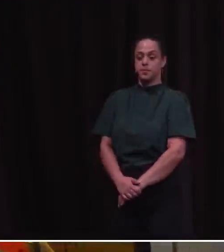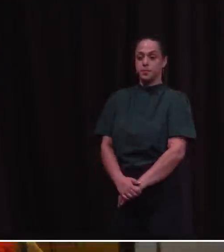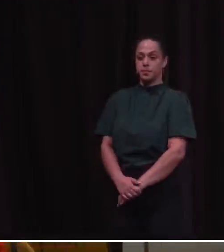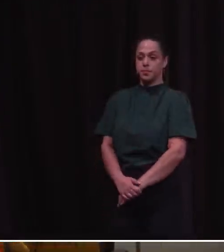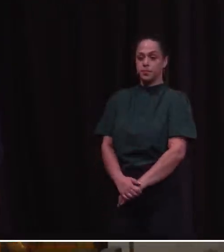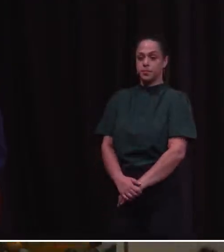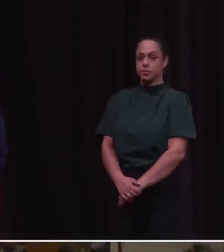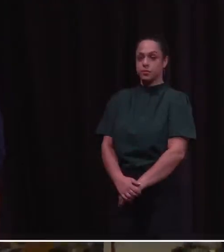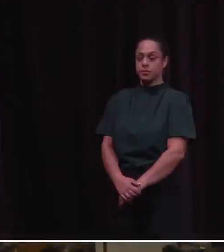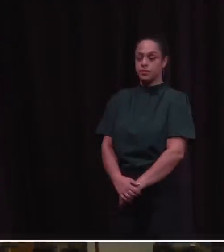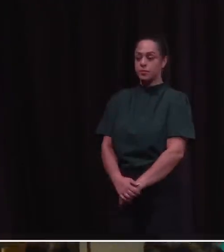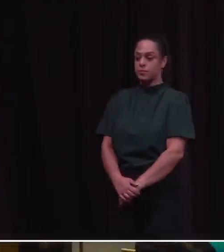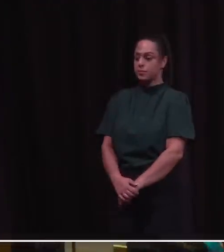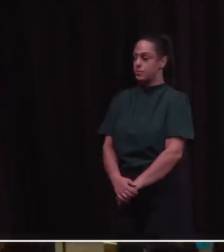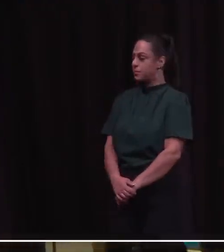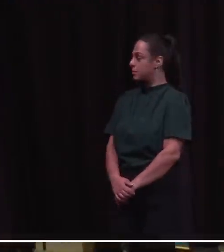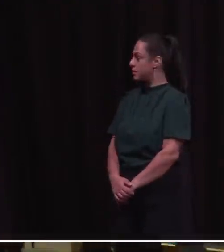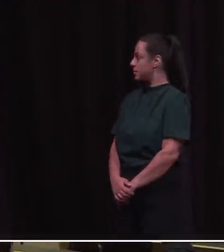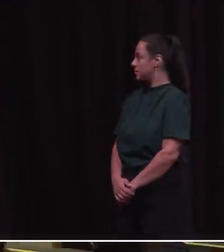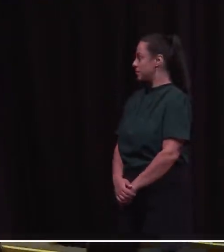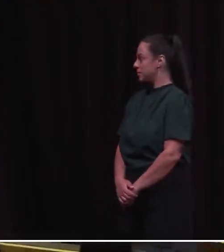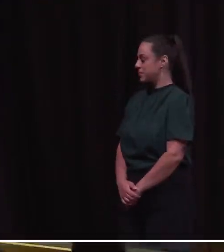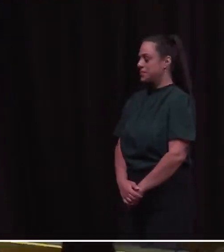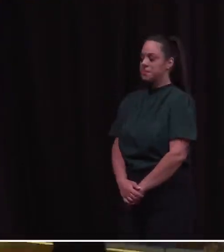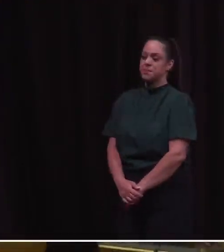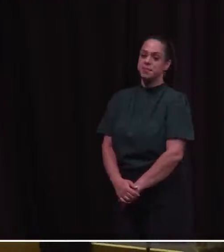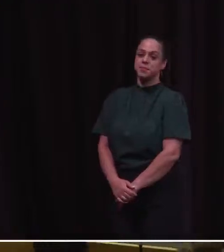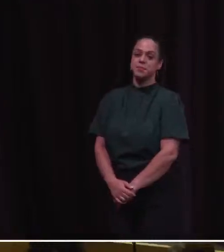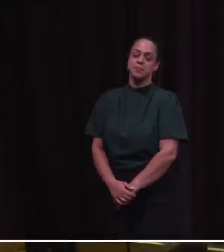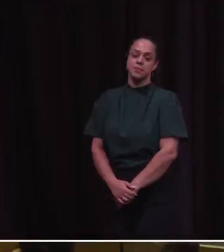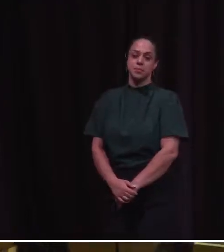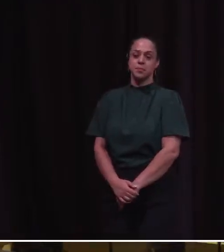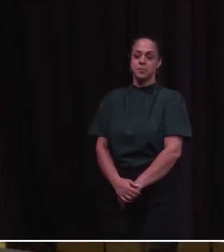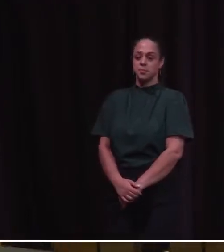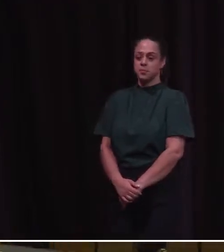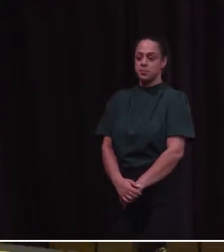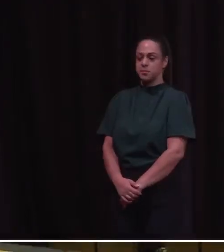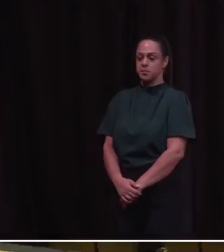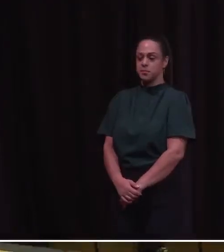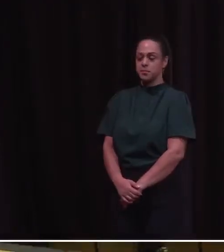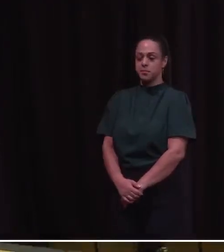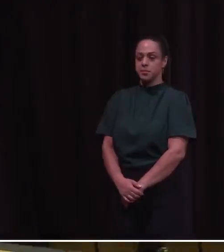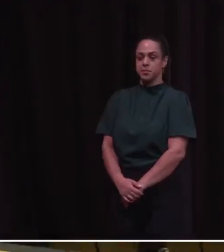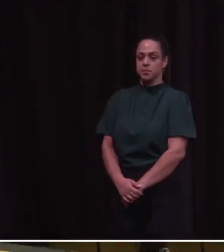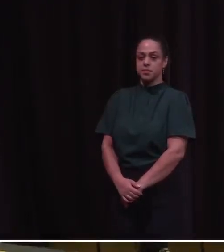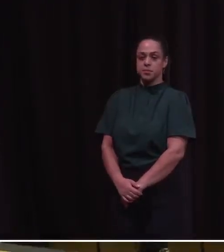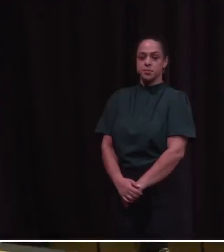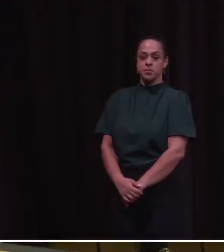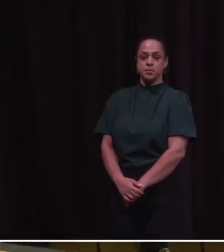Perfect. Thank you. Yes. Do you need that? Oh, no.